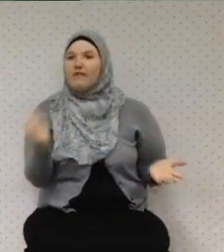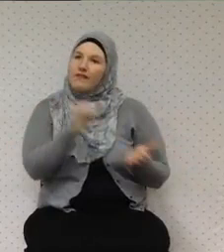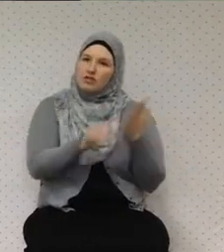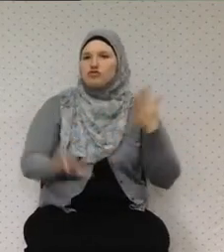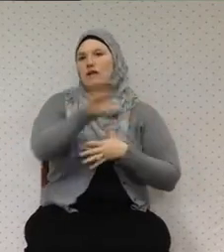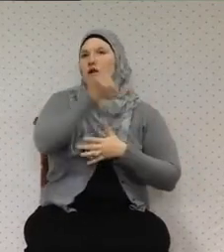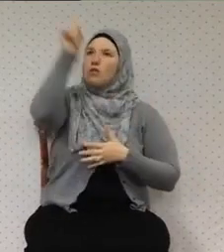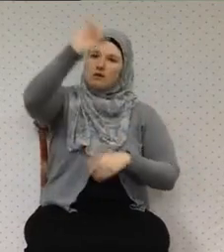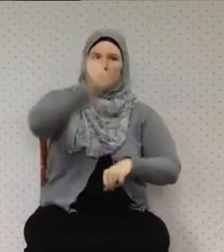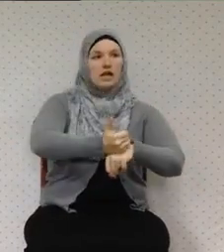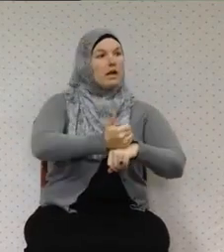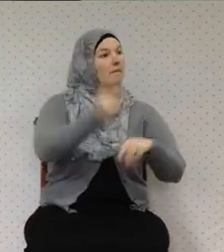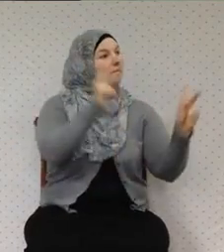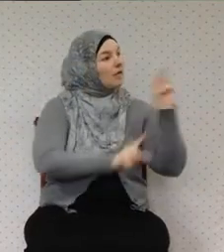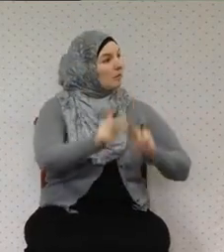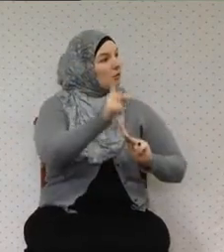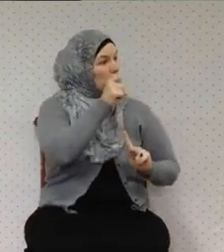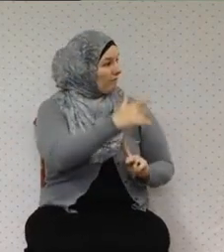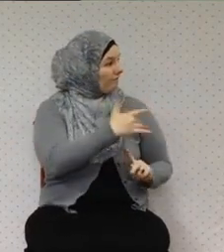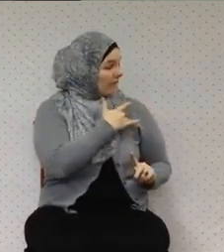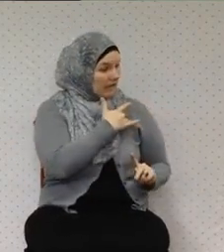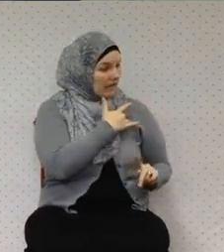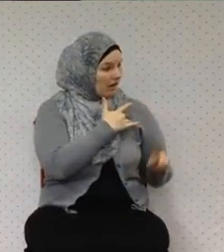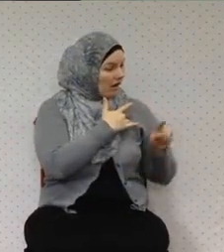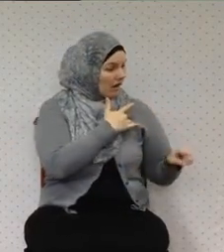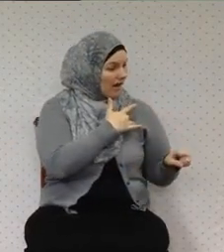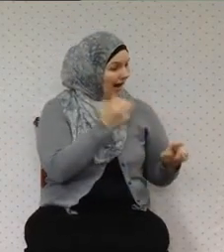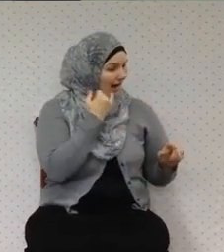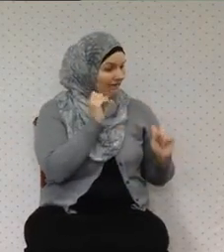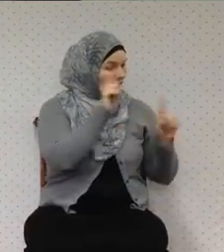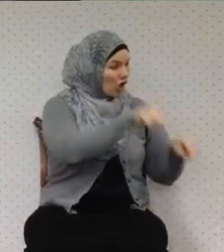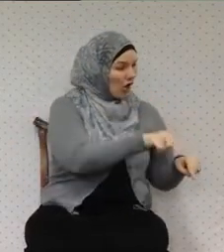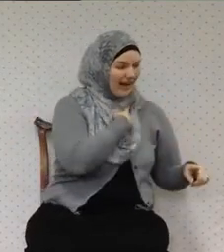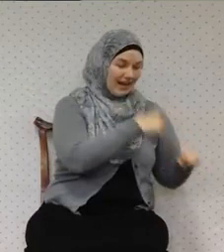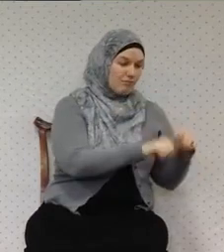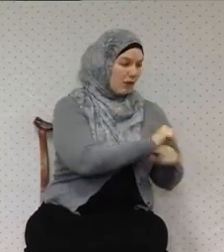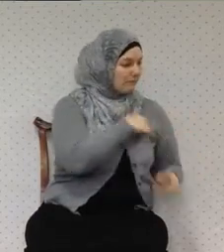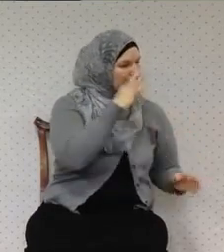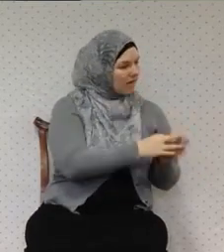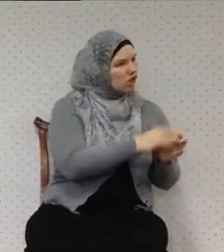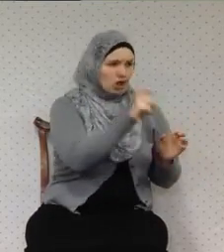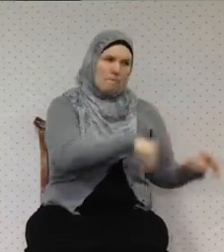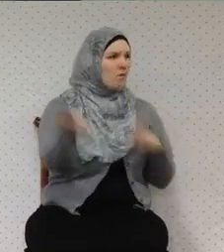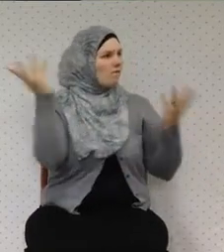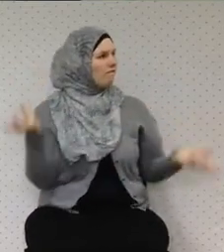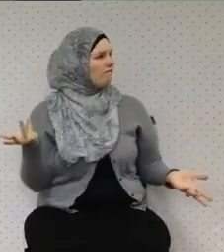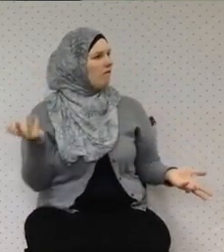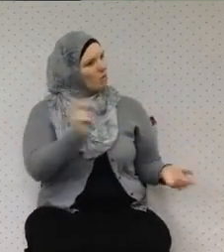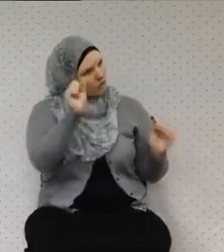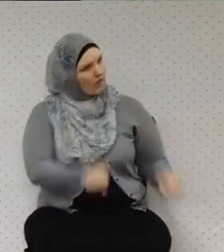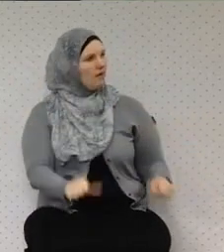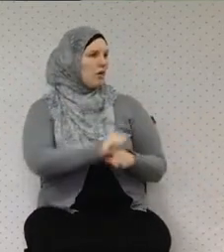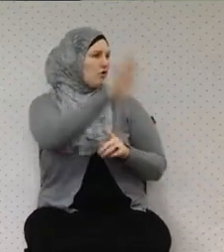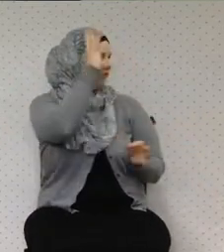set, that people who feel they cannot practice their faith anywhere, they should move where they